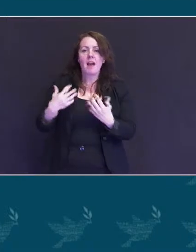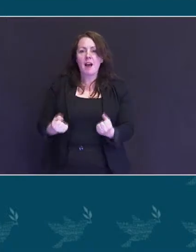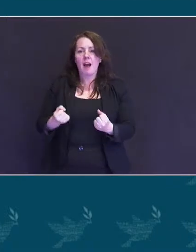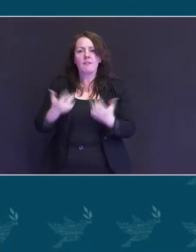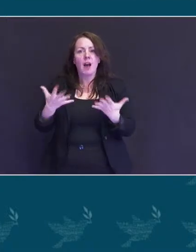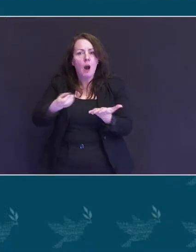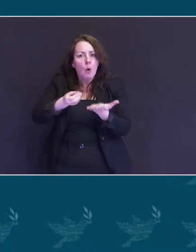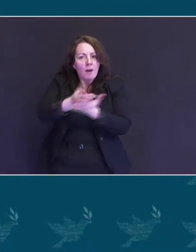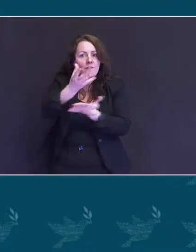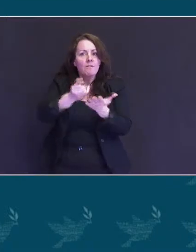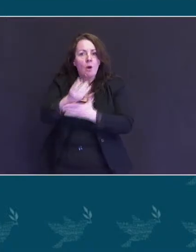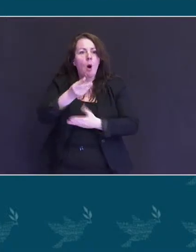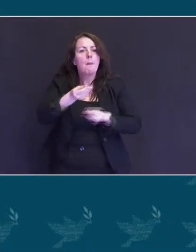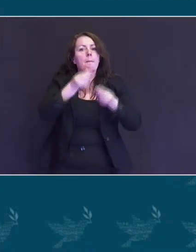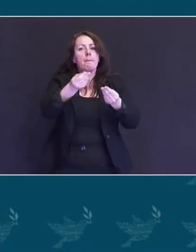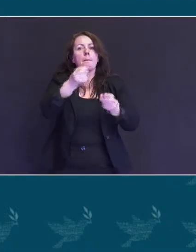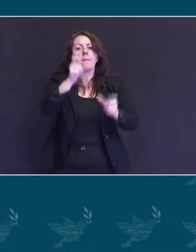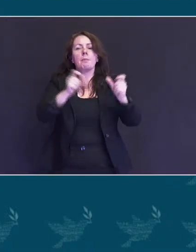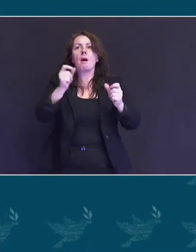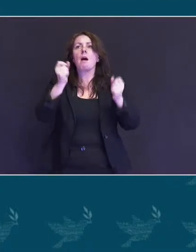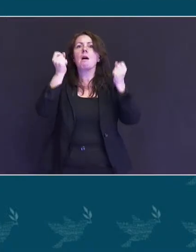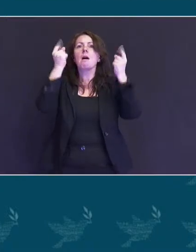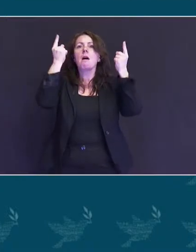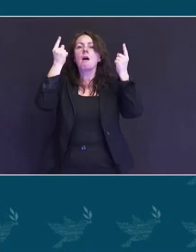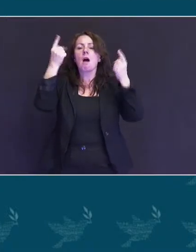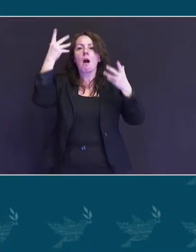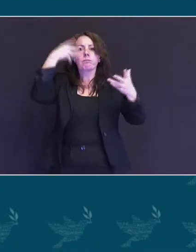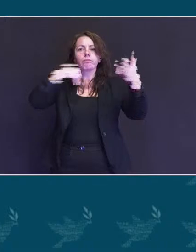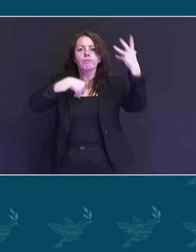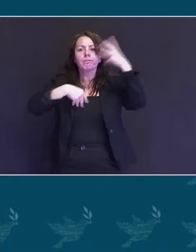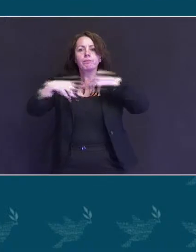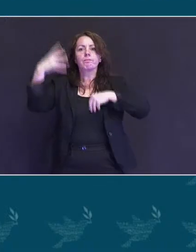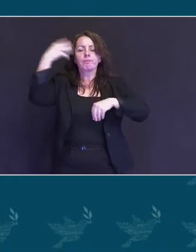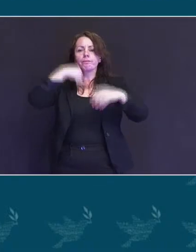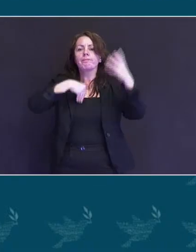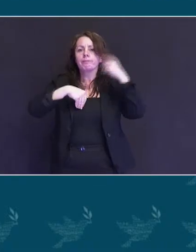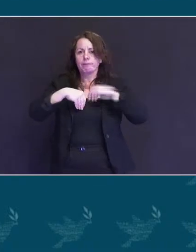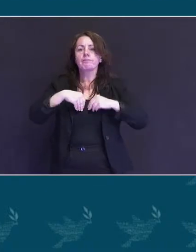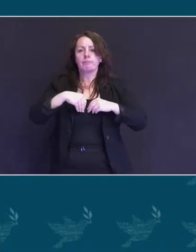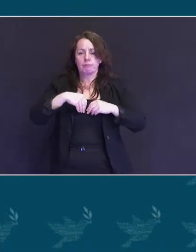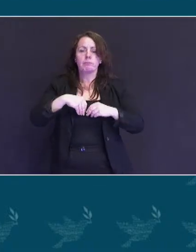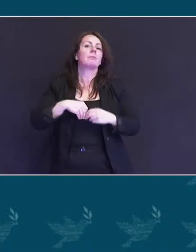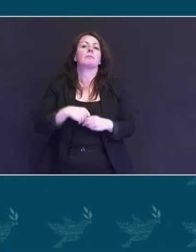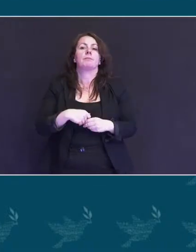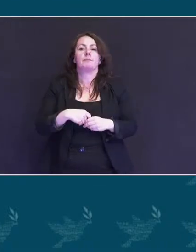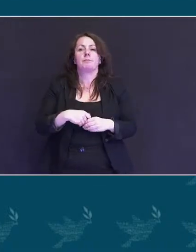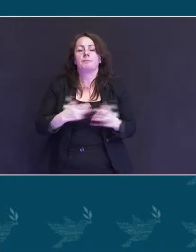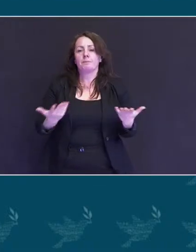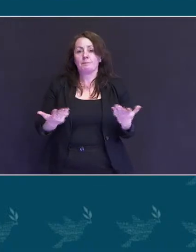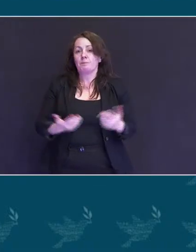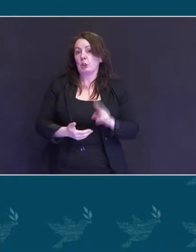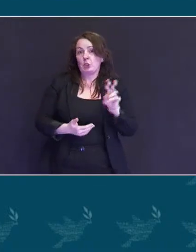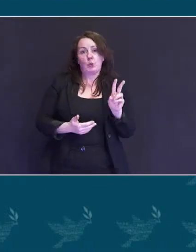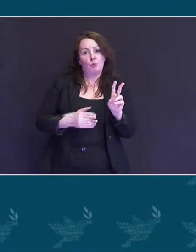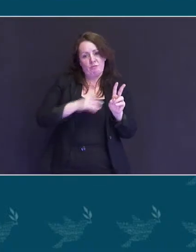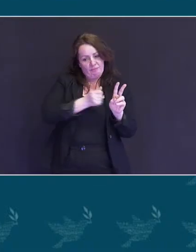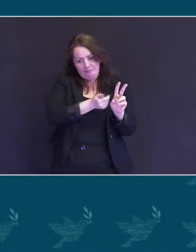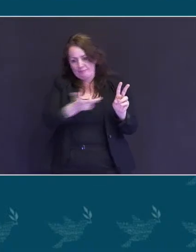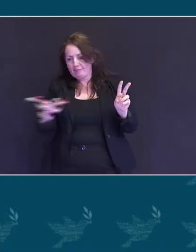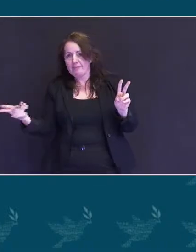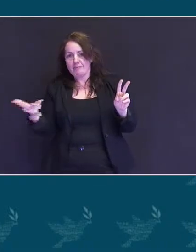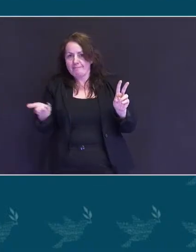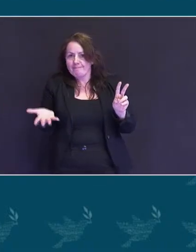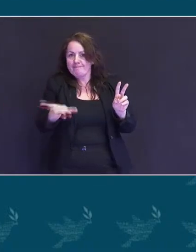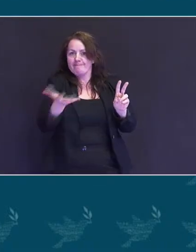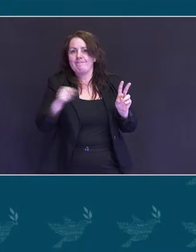the content in terms of other African languages and other indigenous languages. So we had to make